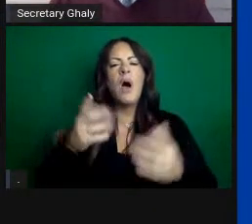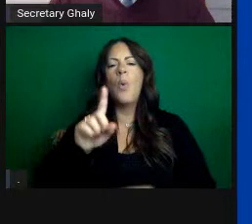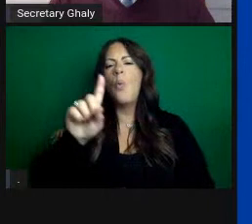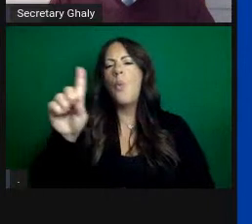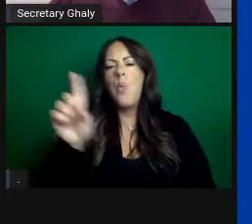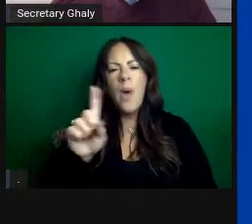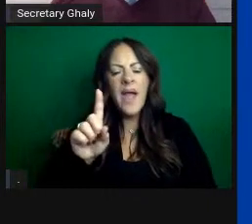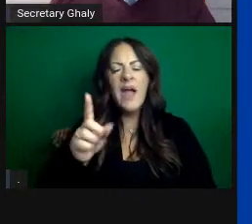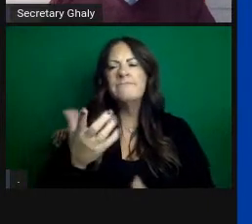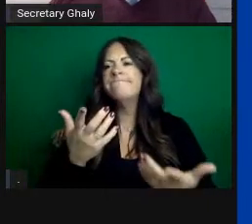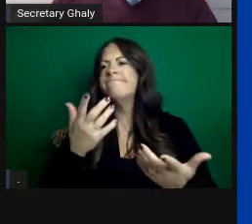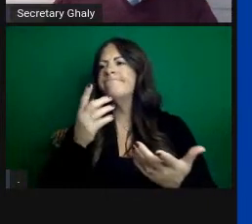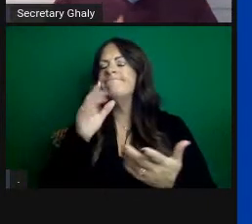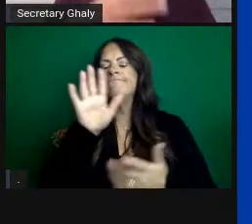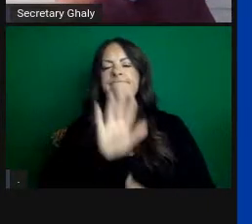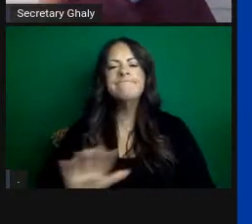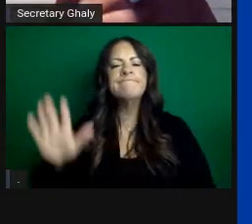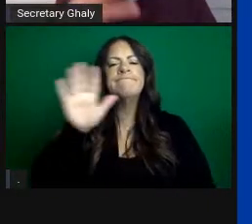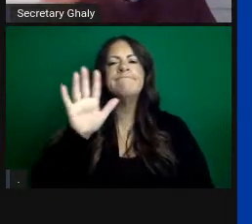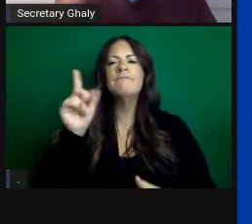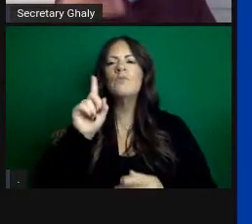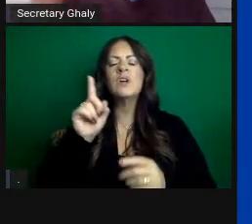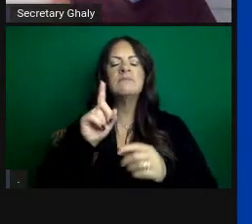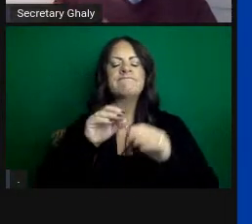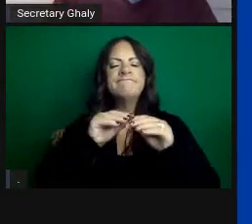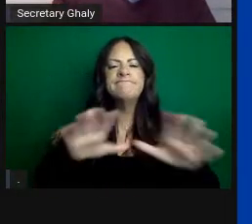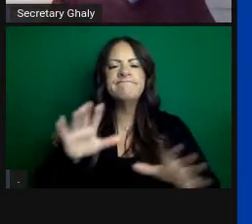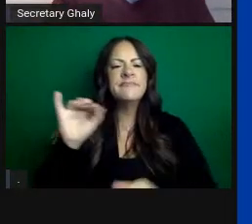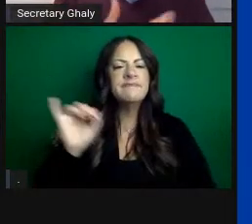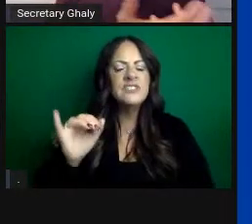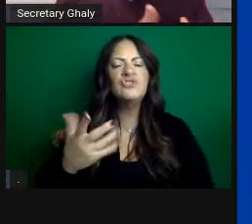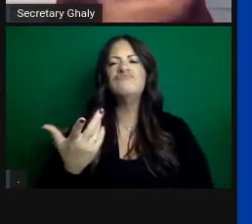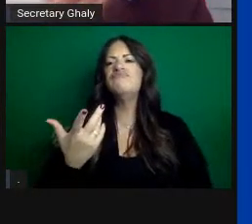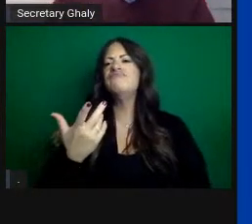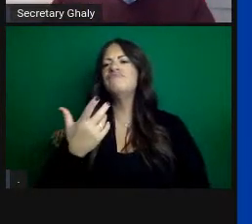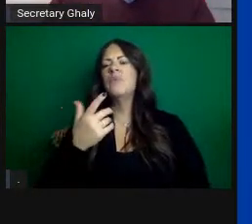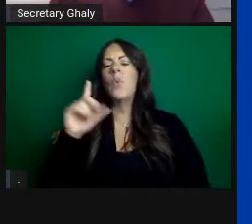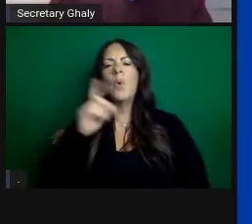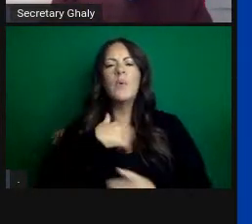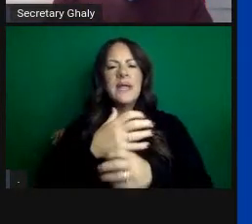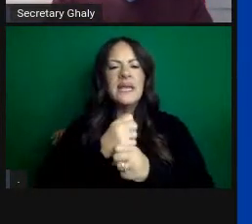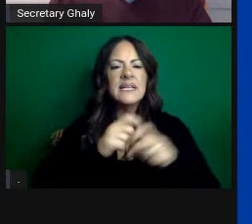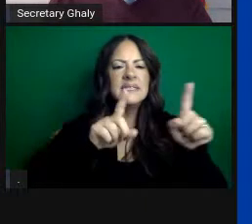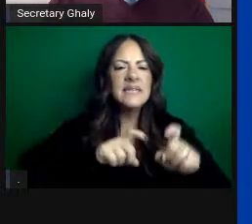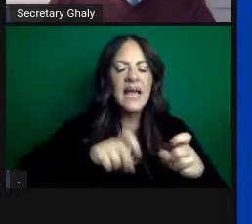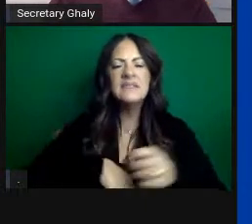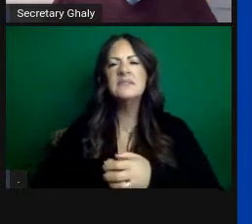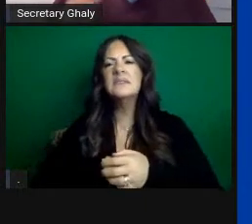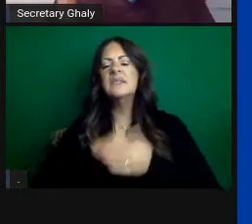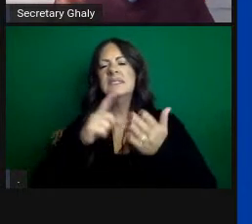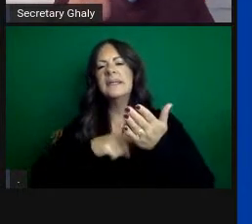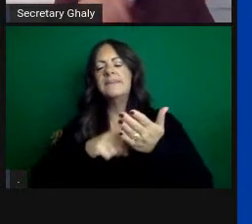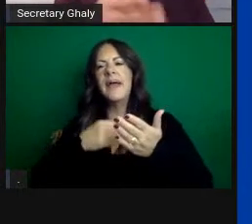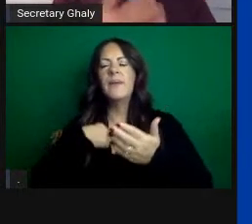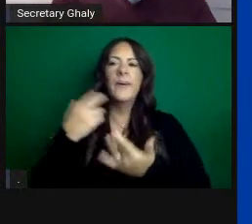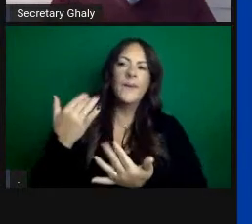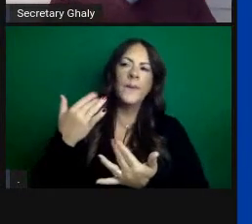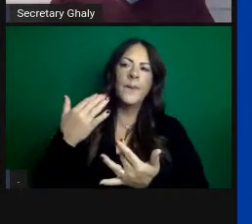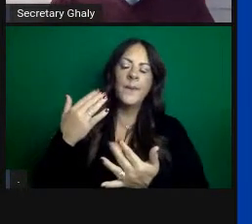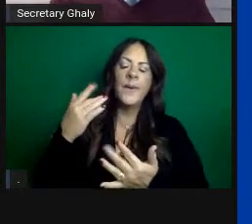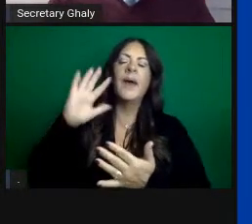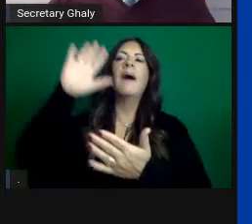from testing, as we get more information from our test volume, it comes in a little bit late, but we're able